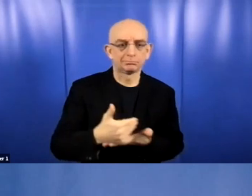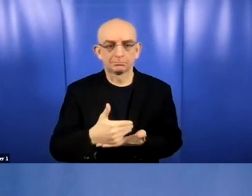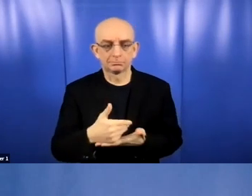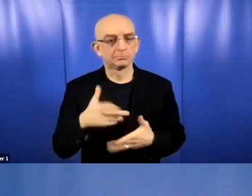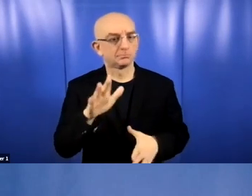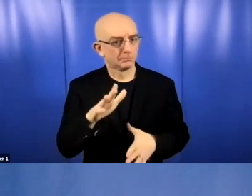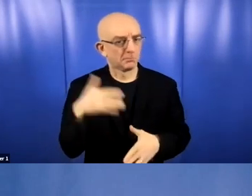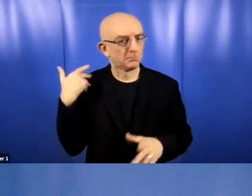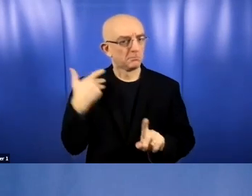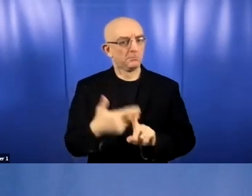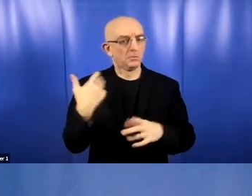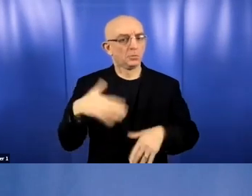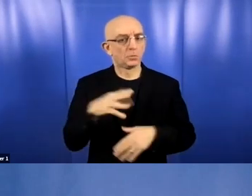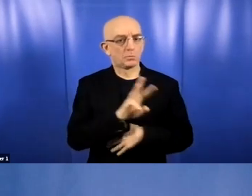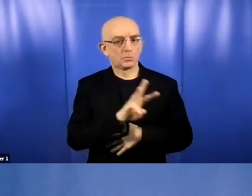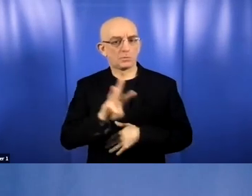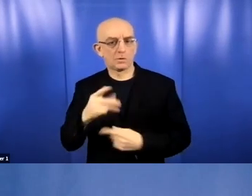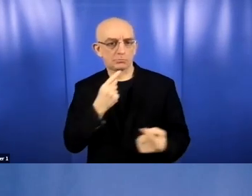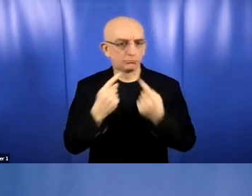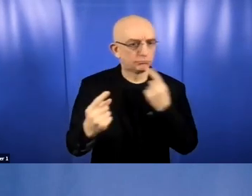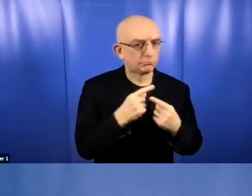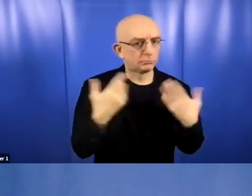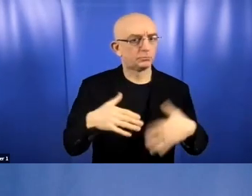universities who hosted panels.